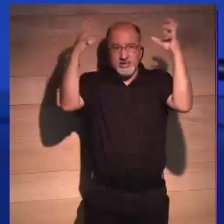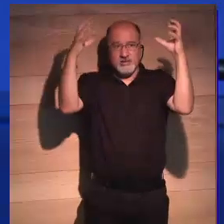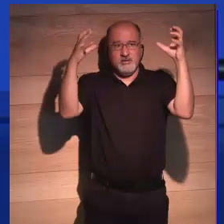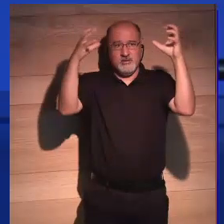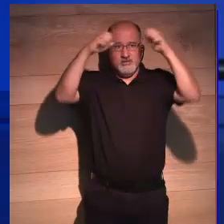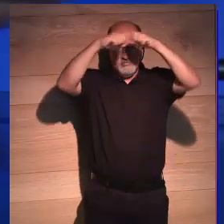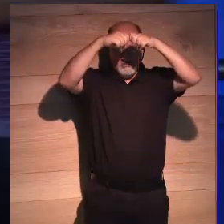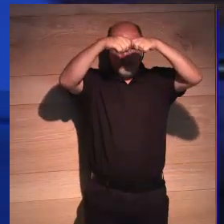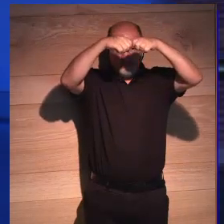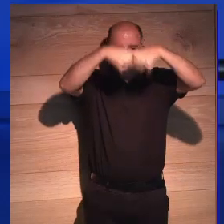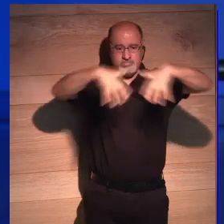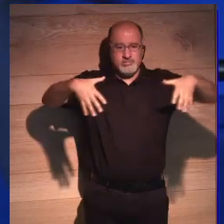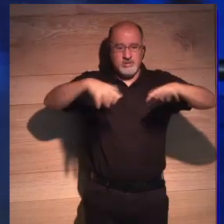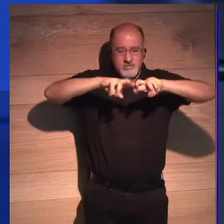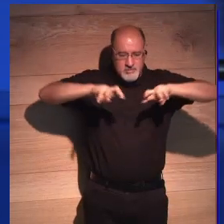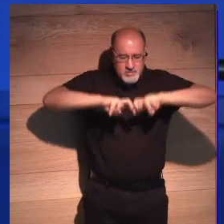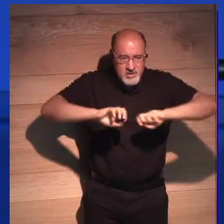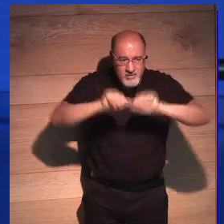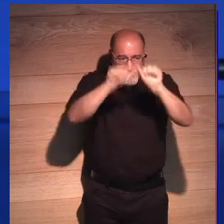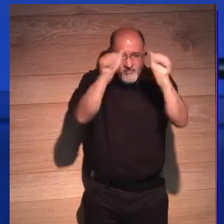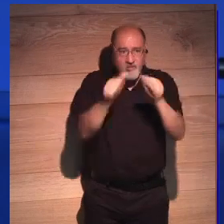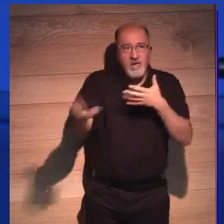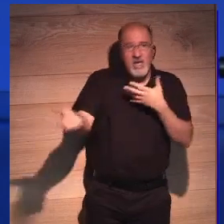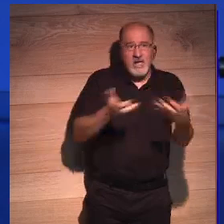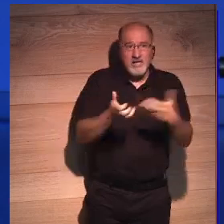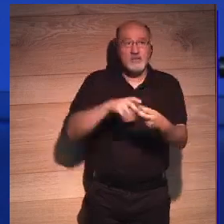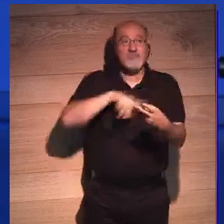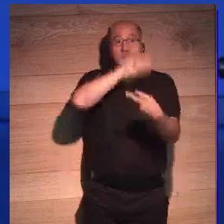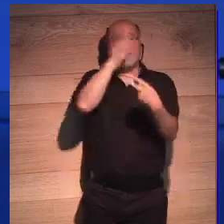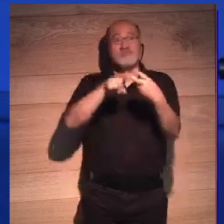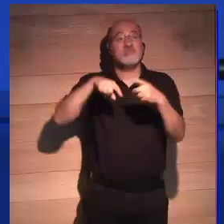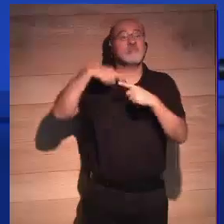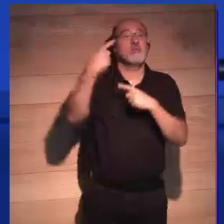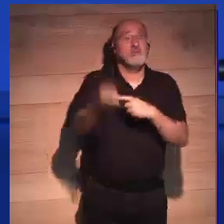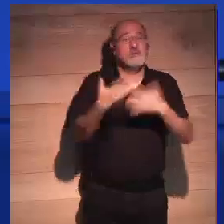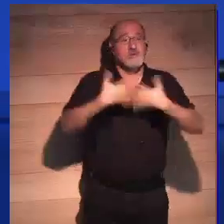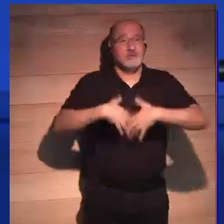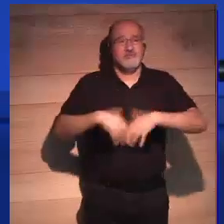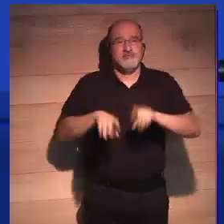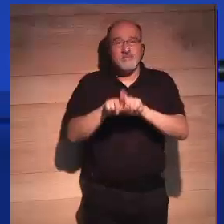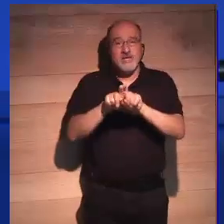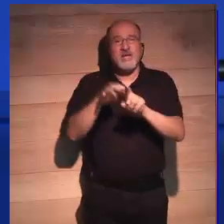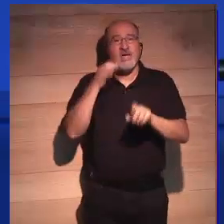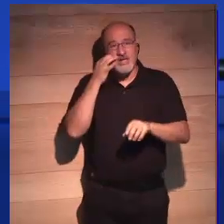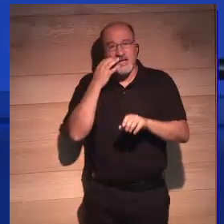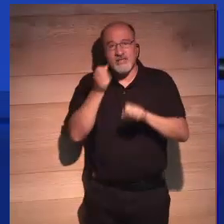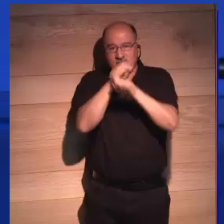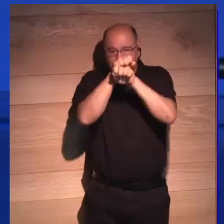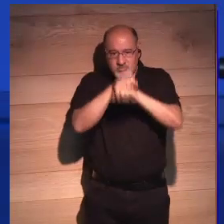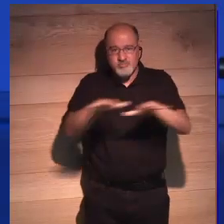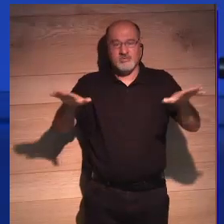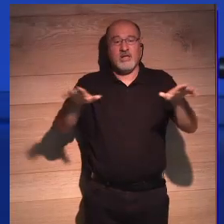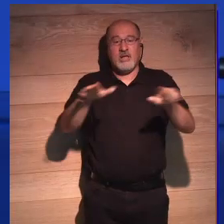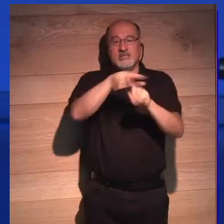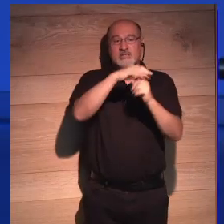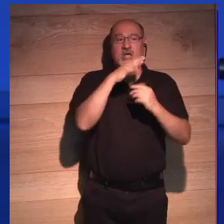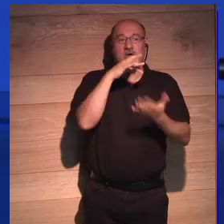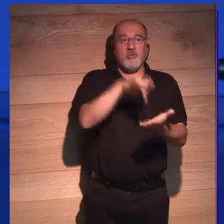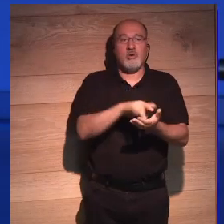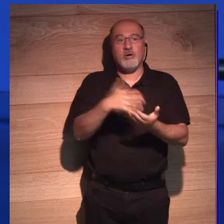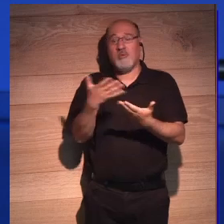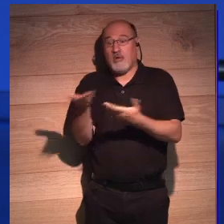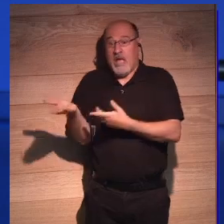days. And then we'll have a quick look at the XR industry, where it's at, and have a bit of a snapshot of the UK right now and